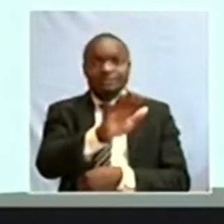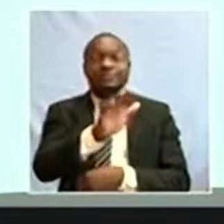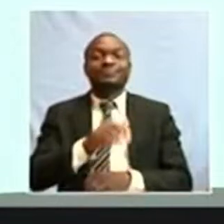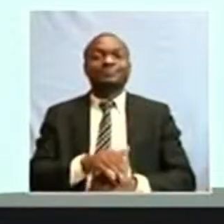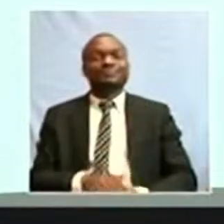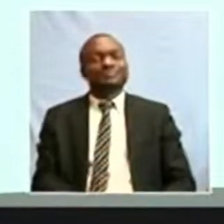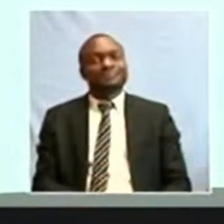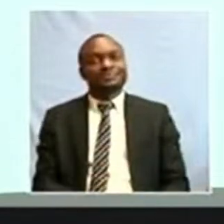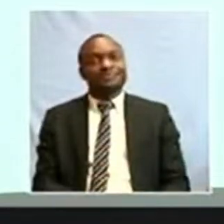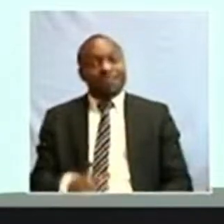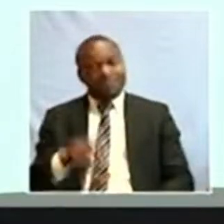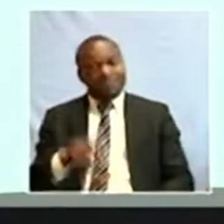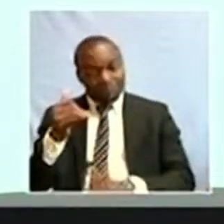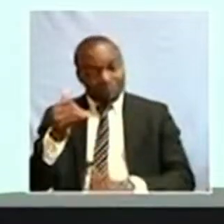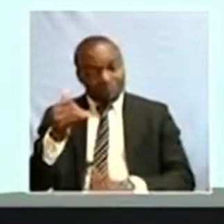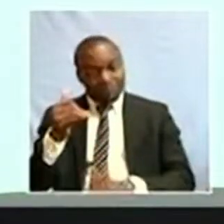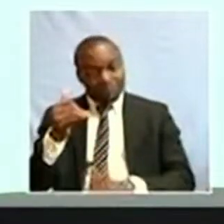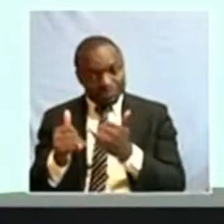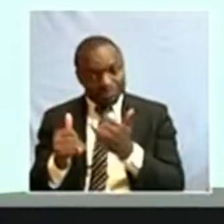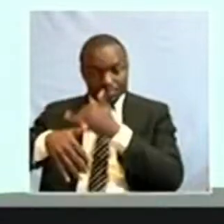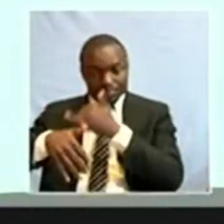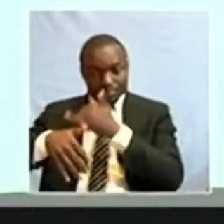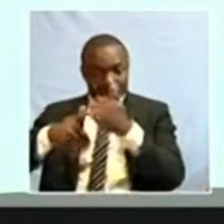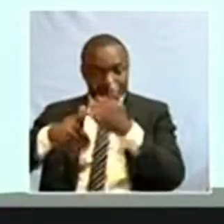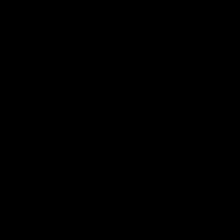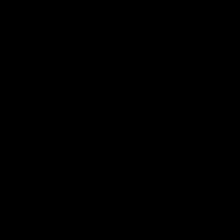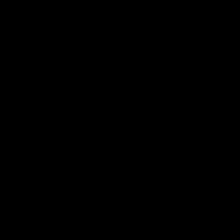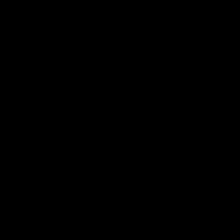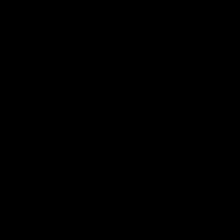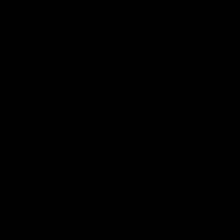So we completed 2. We are hoping